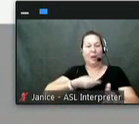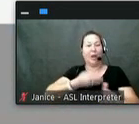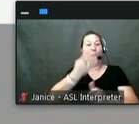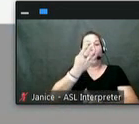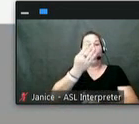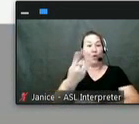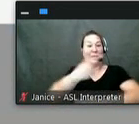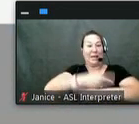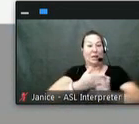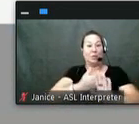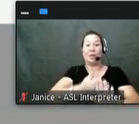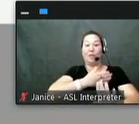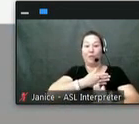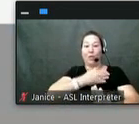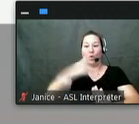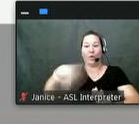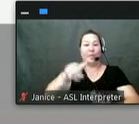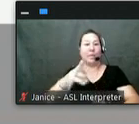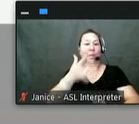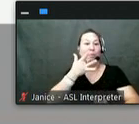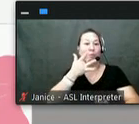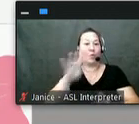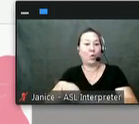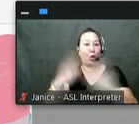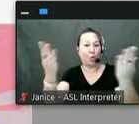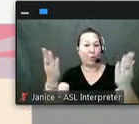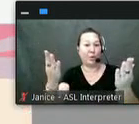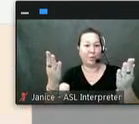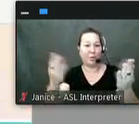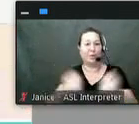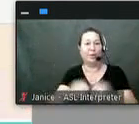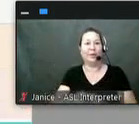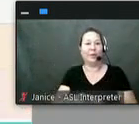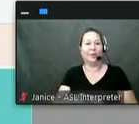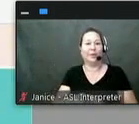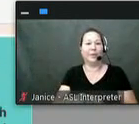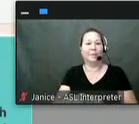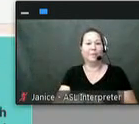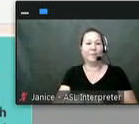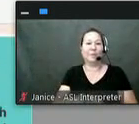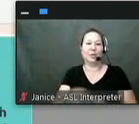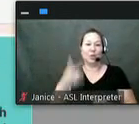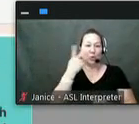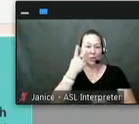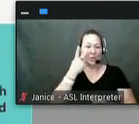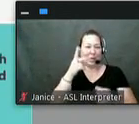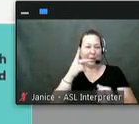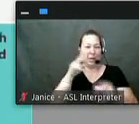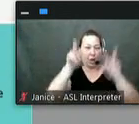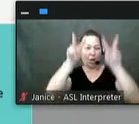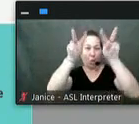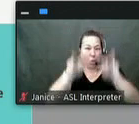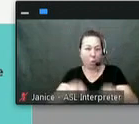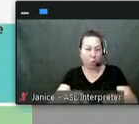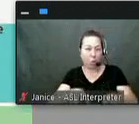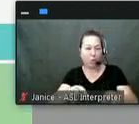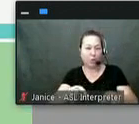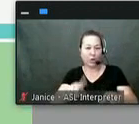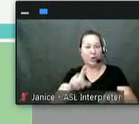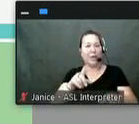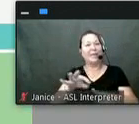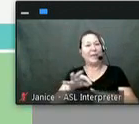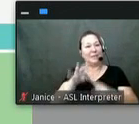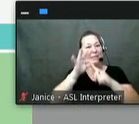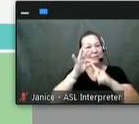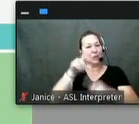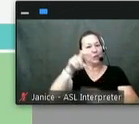opening. And that's a much smaller chart. But anyway, as you go down the chart, you see that there's a special needs